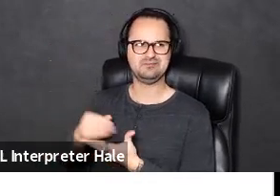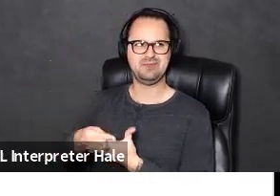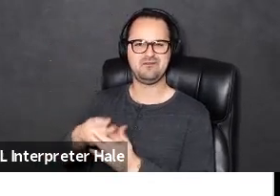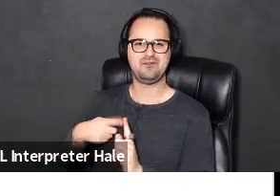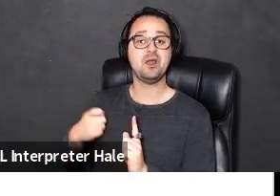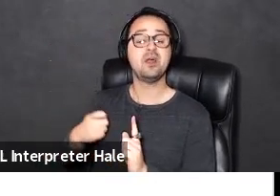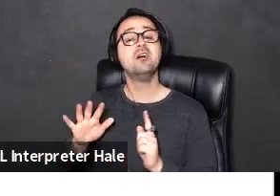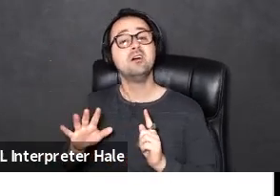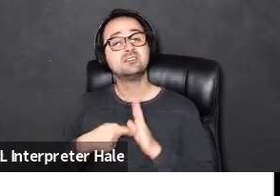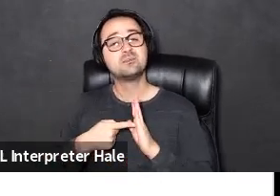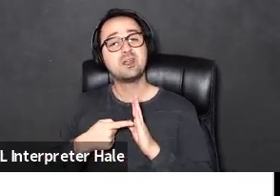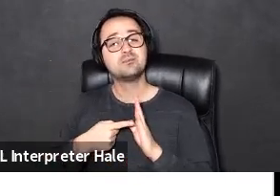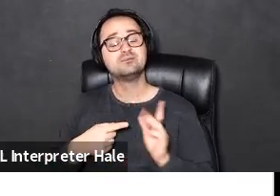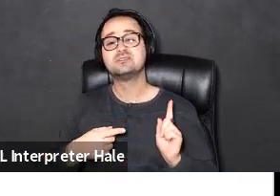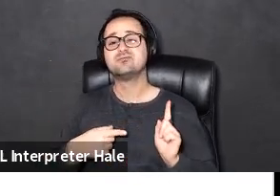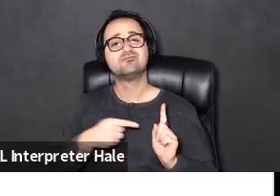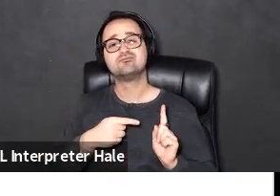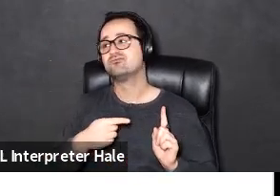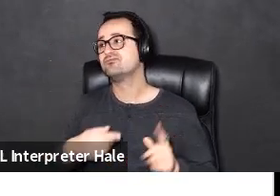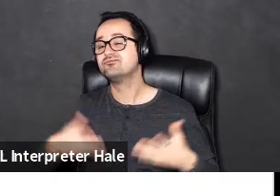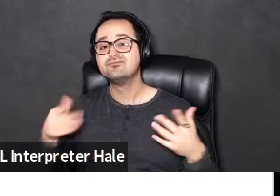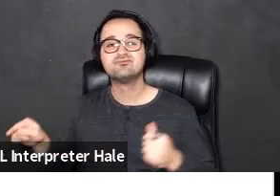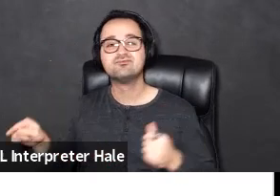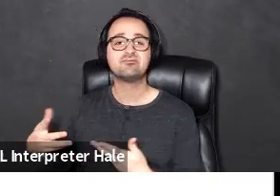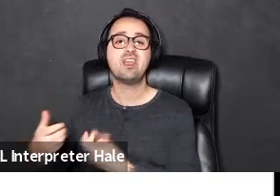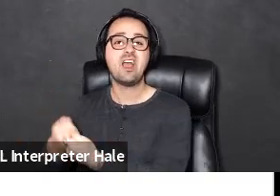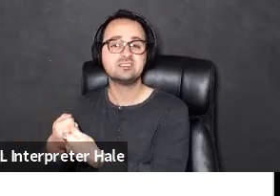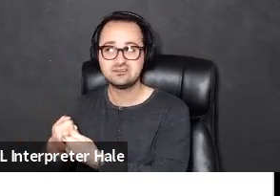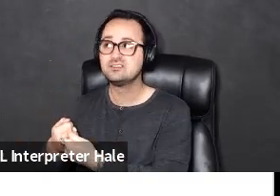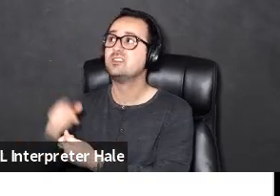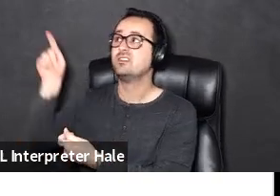some cases, they may have been in an accident and awarded